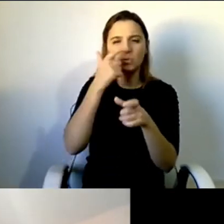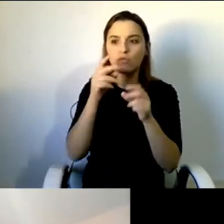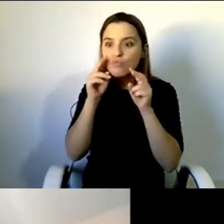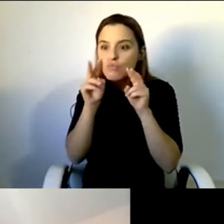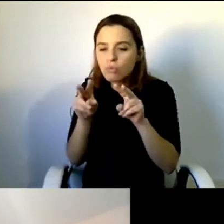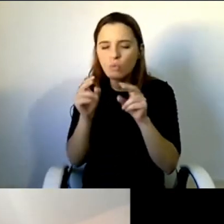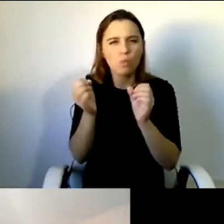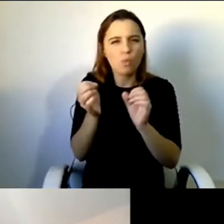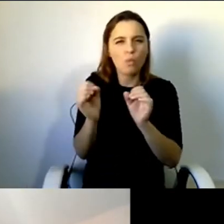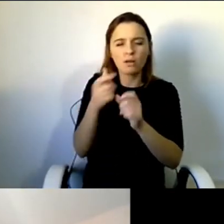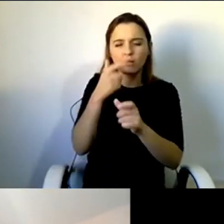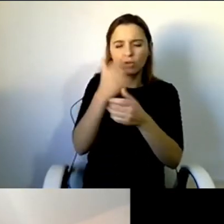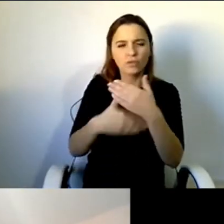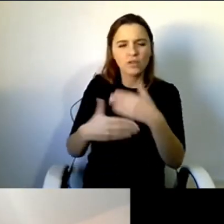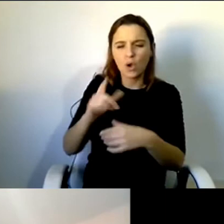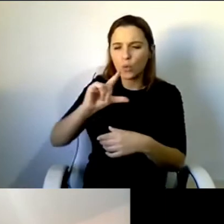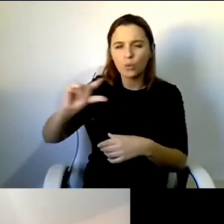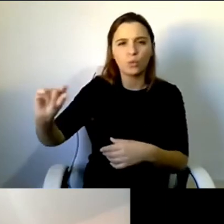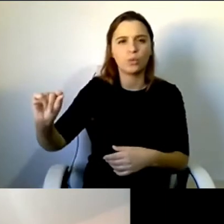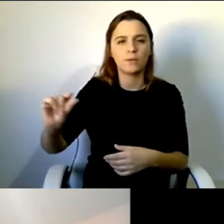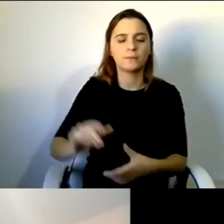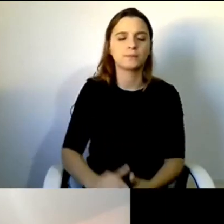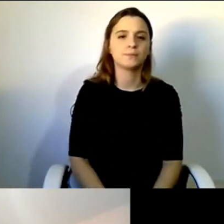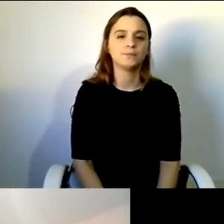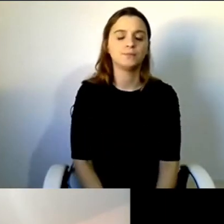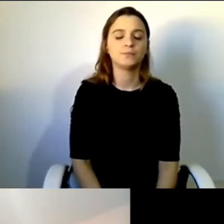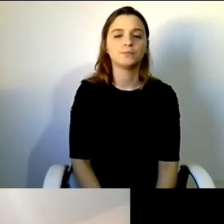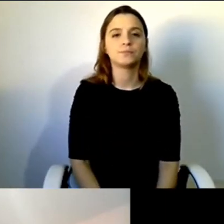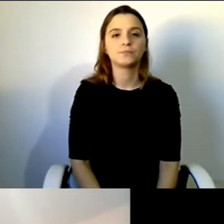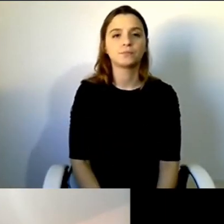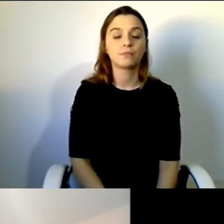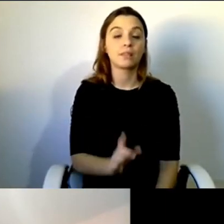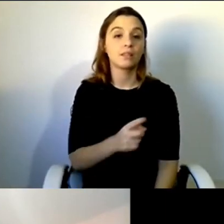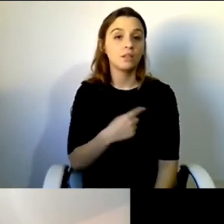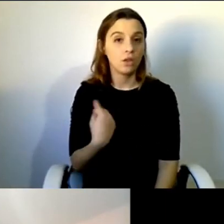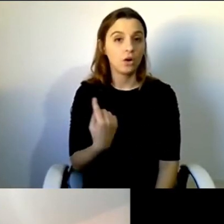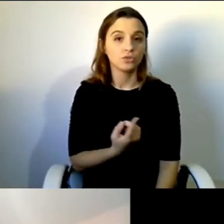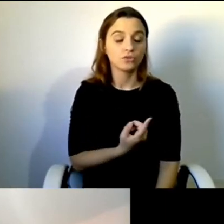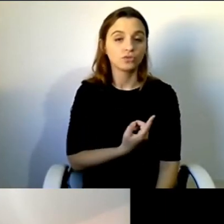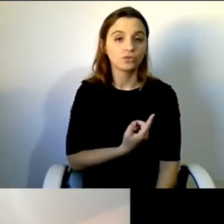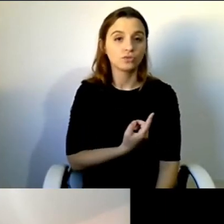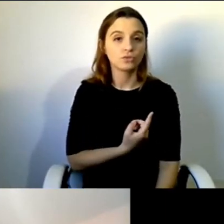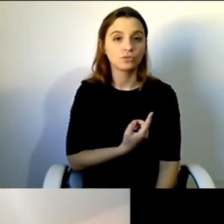And we definitely started with promotion of